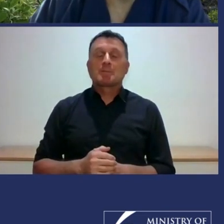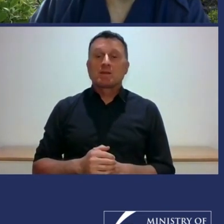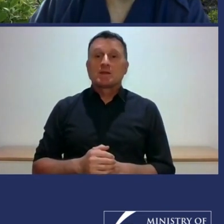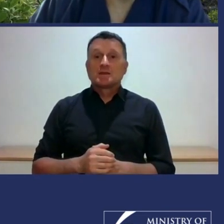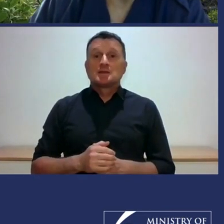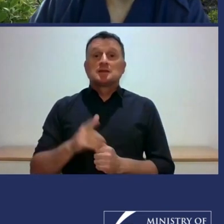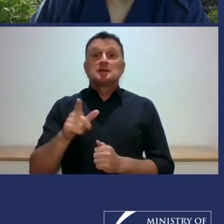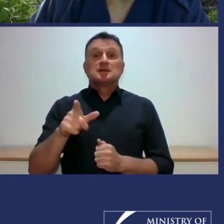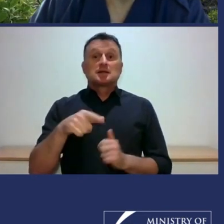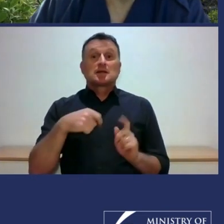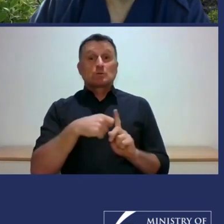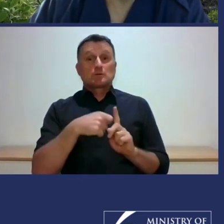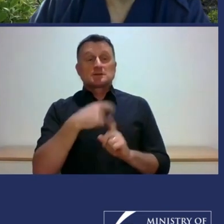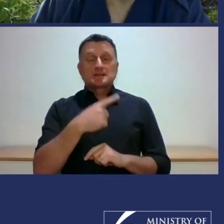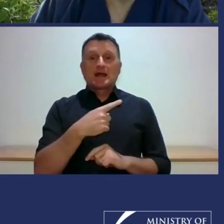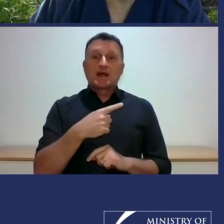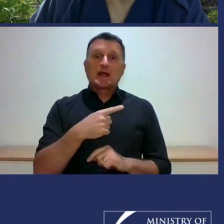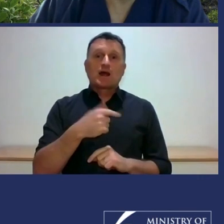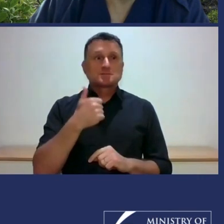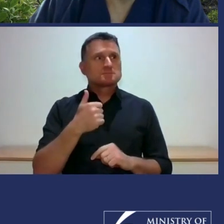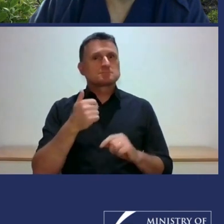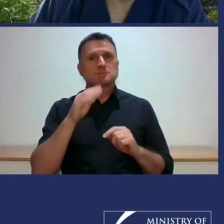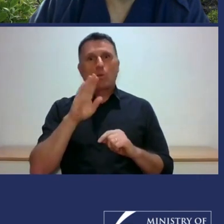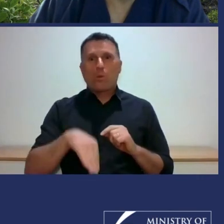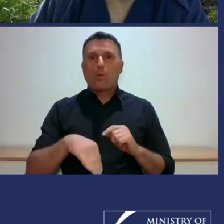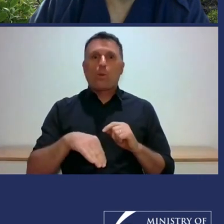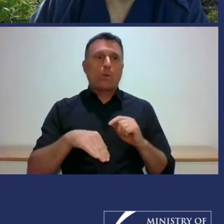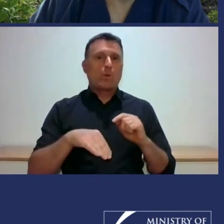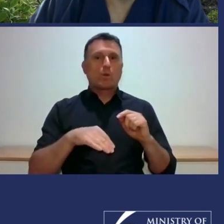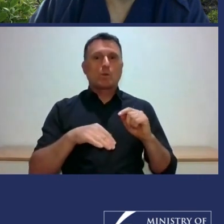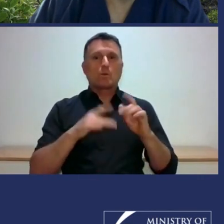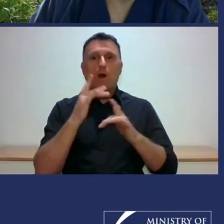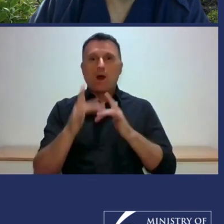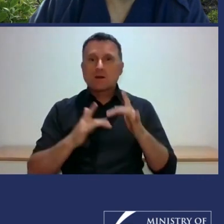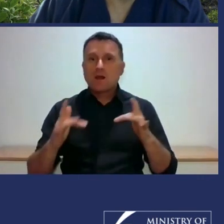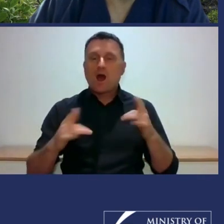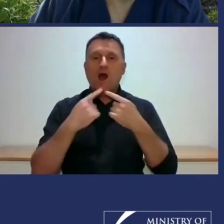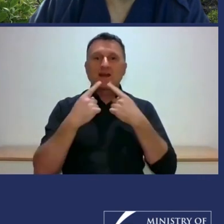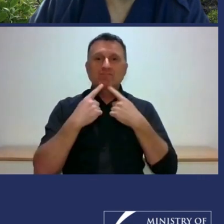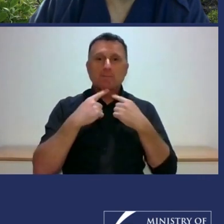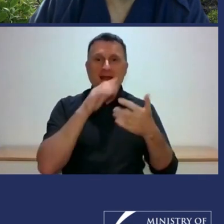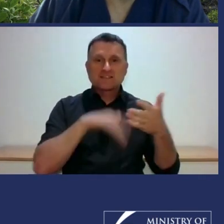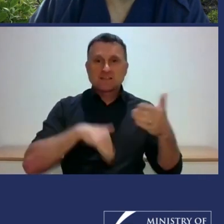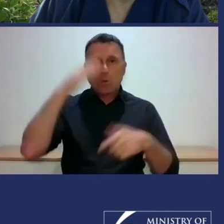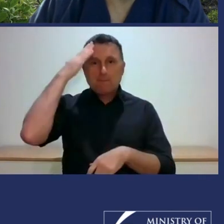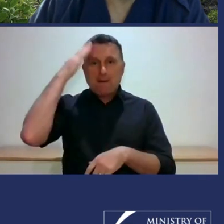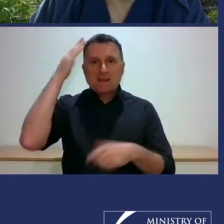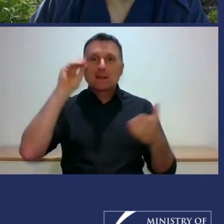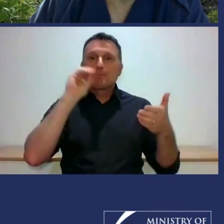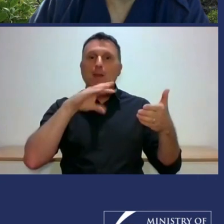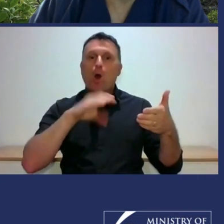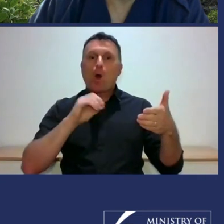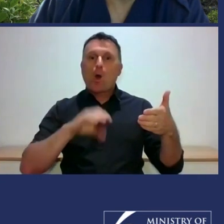the literature and kind of mommy blogs and stuff that I was reading when I was pregnant, everything was just that bit harder for parents